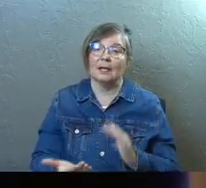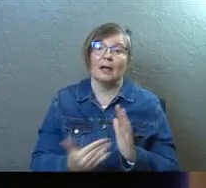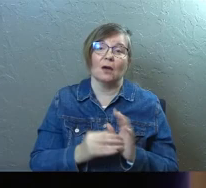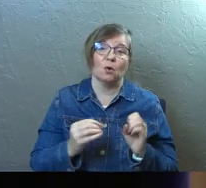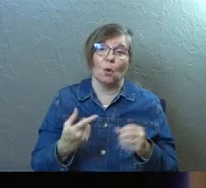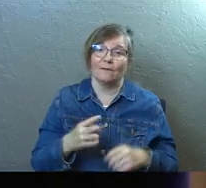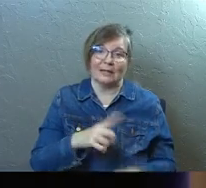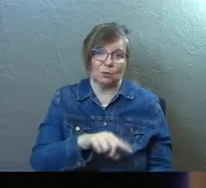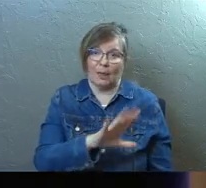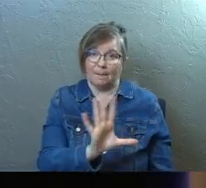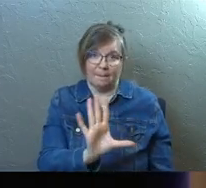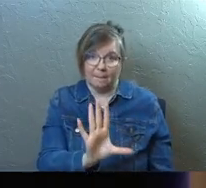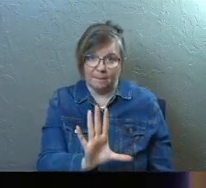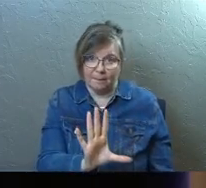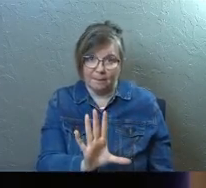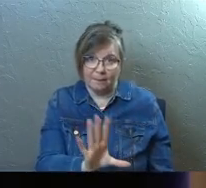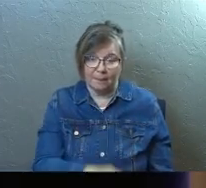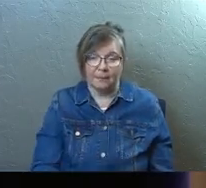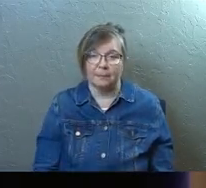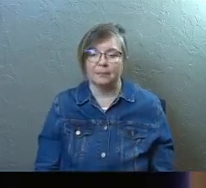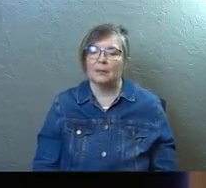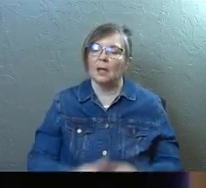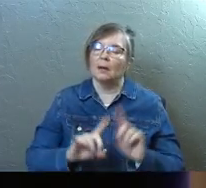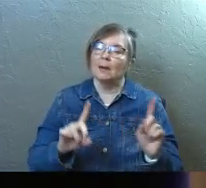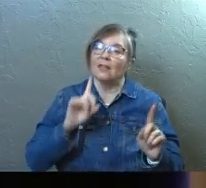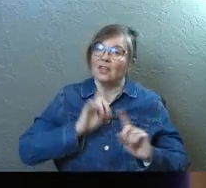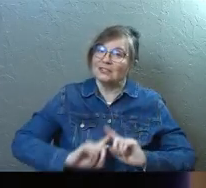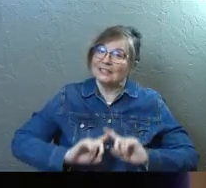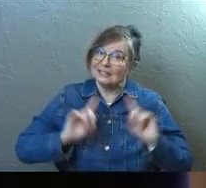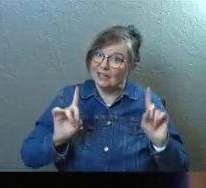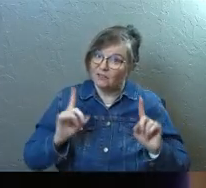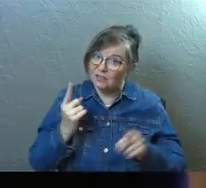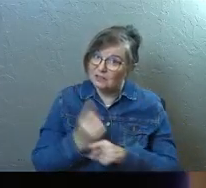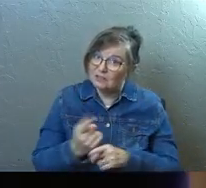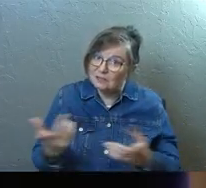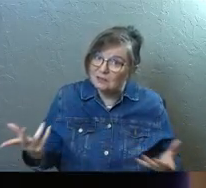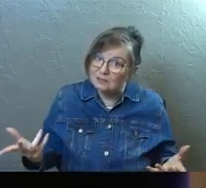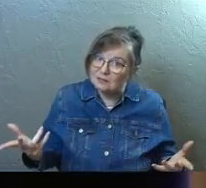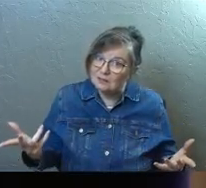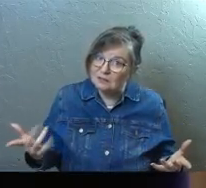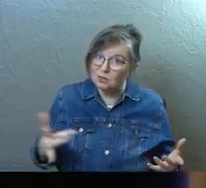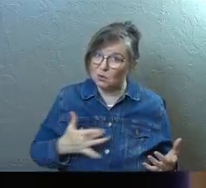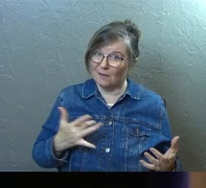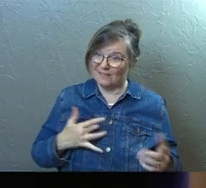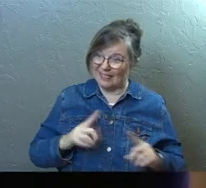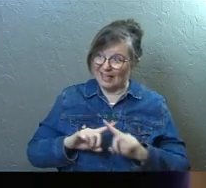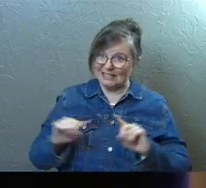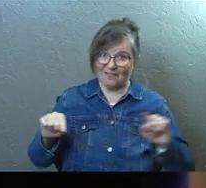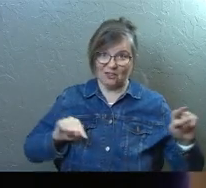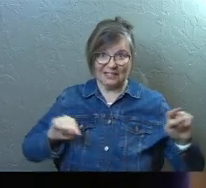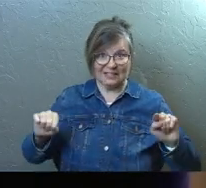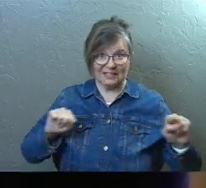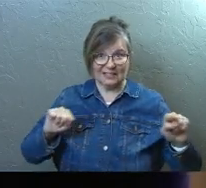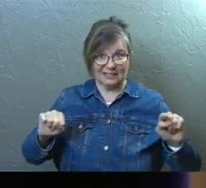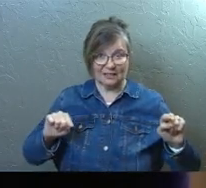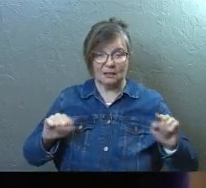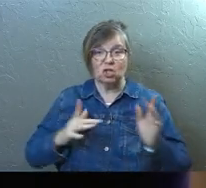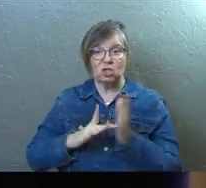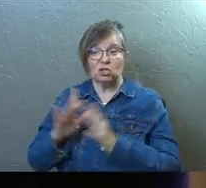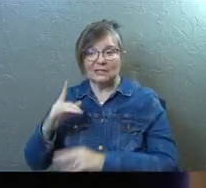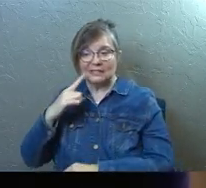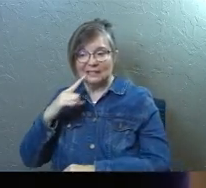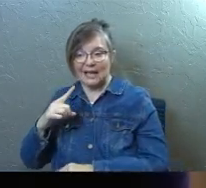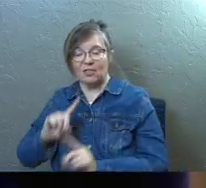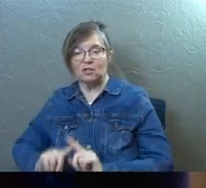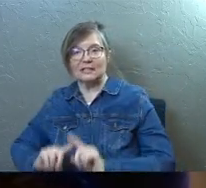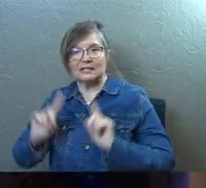Again, no offense to them. But there's a difference, yes? You feel that difference today? Jesus is